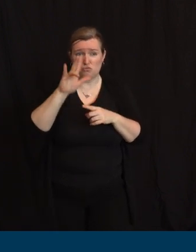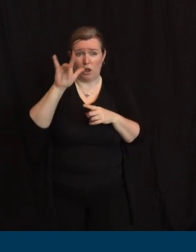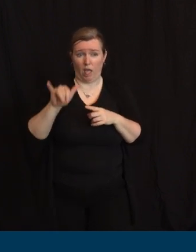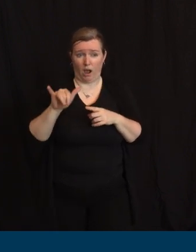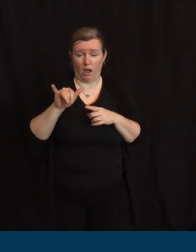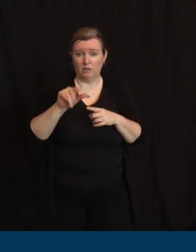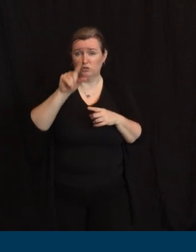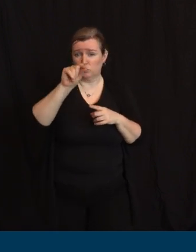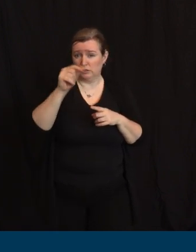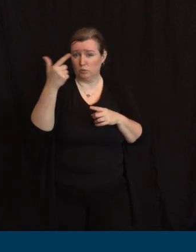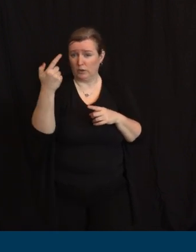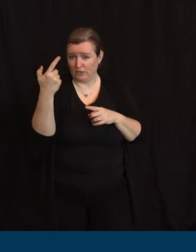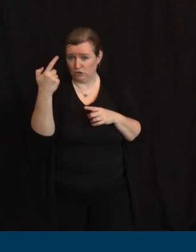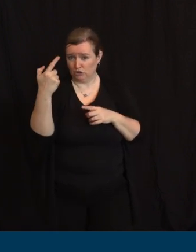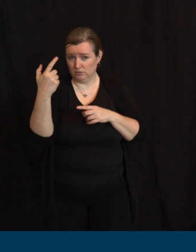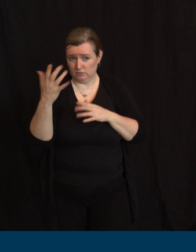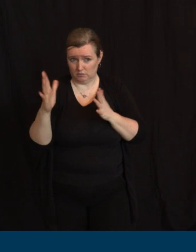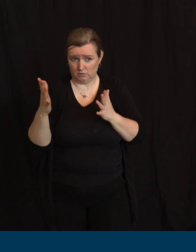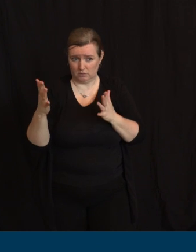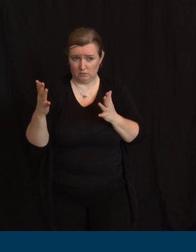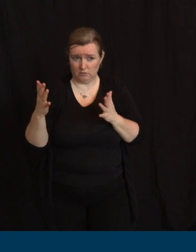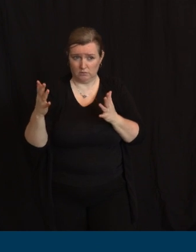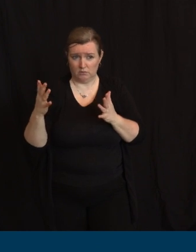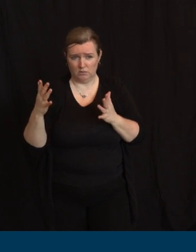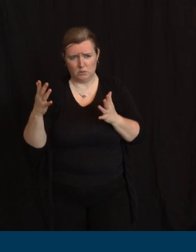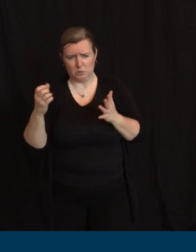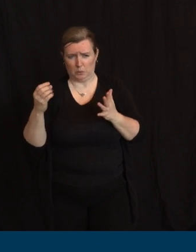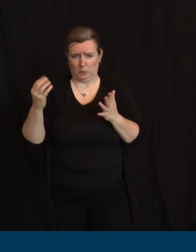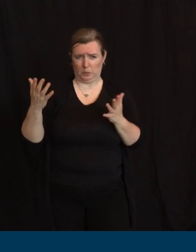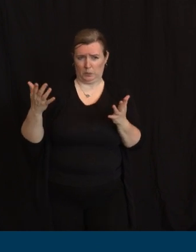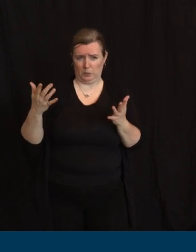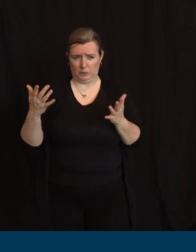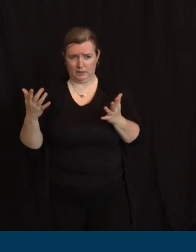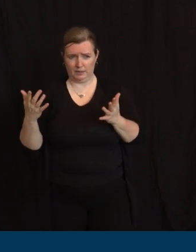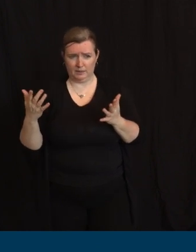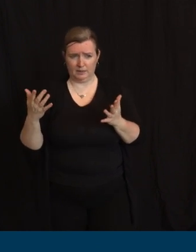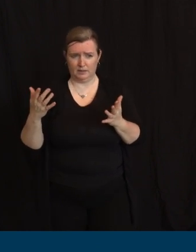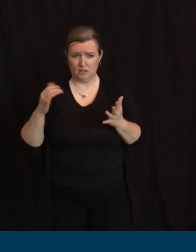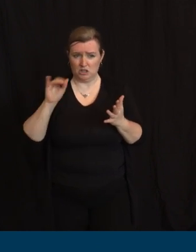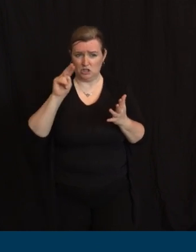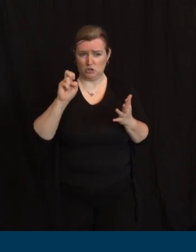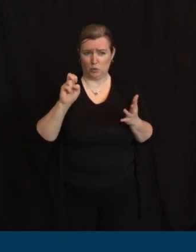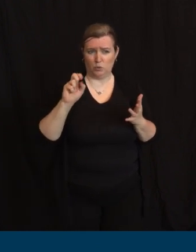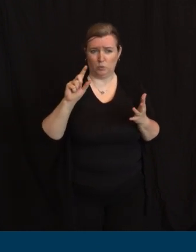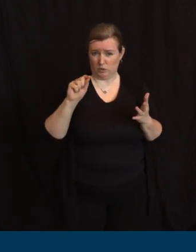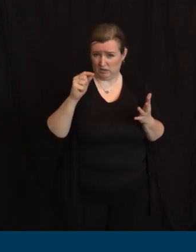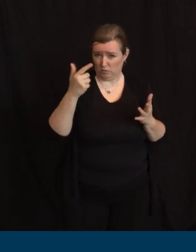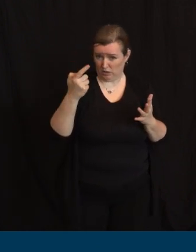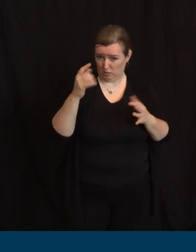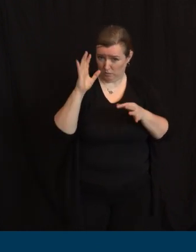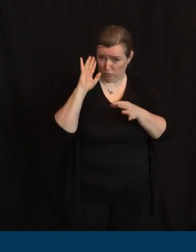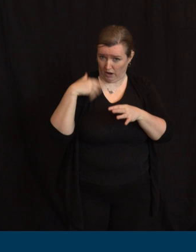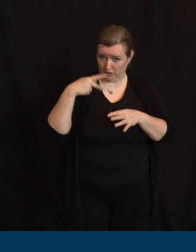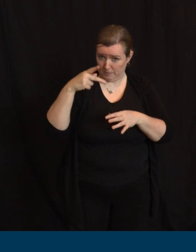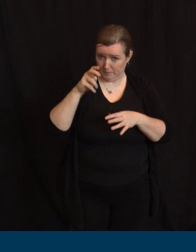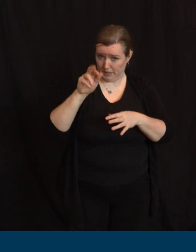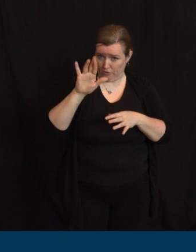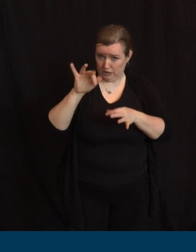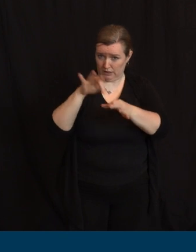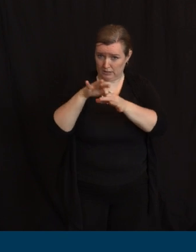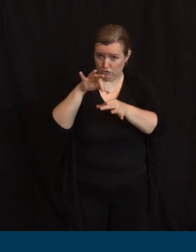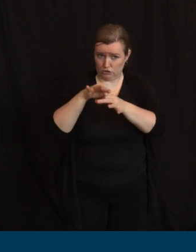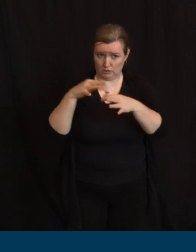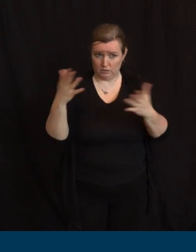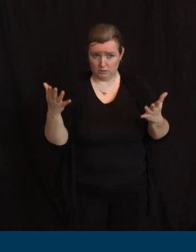21 primary, and would you consider holding separate primaries for the gubernatorial and legislative races next